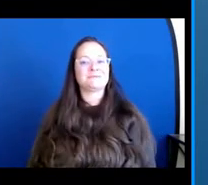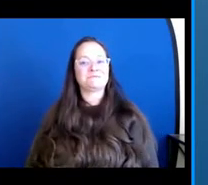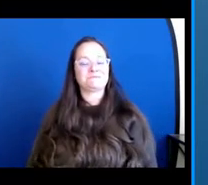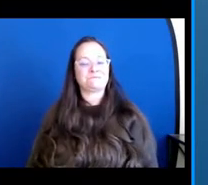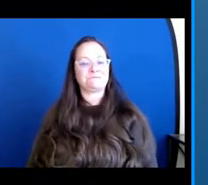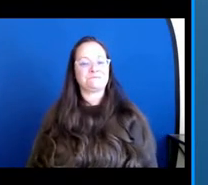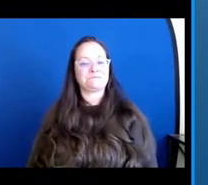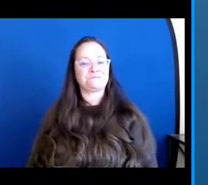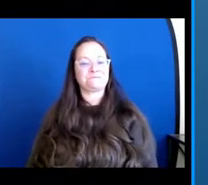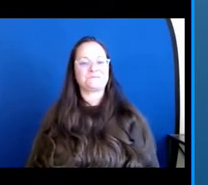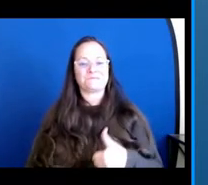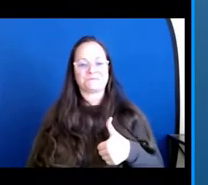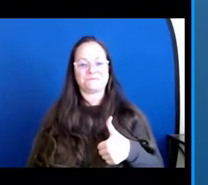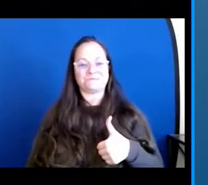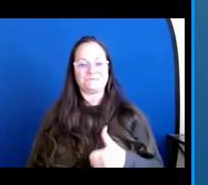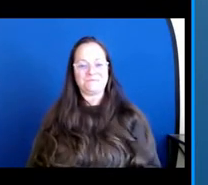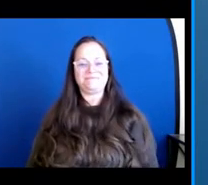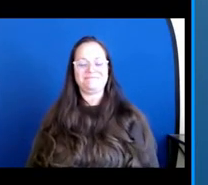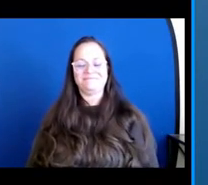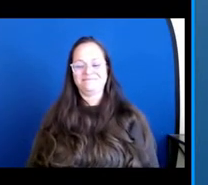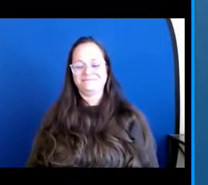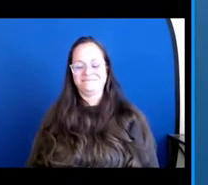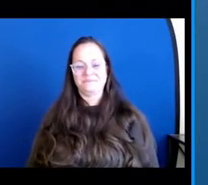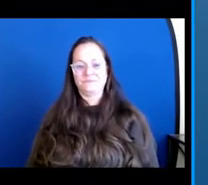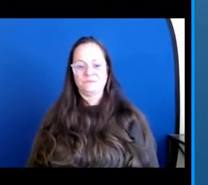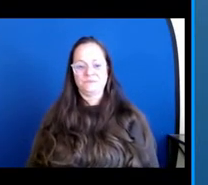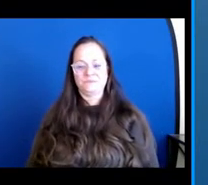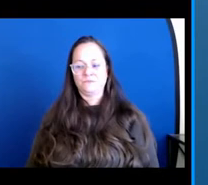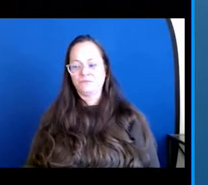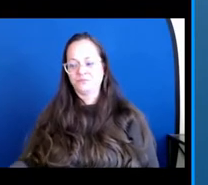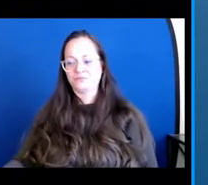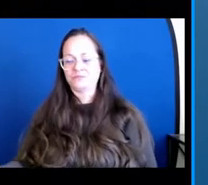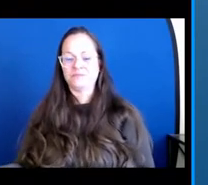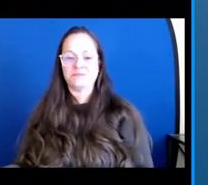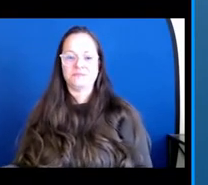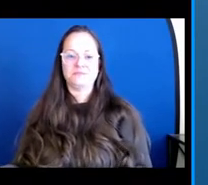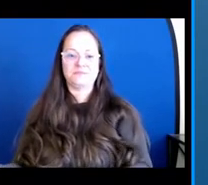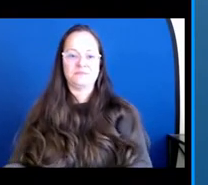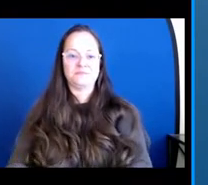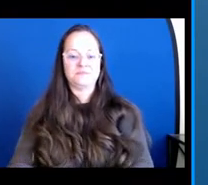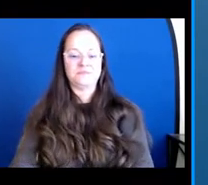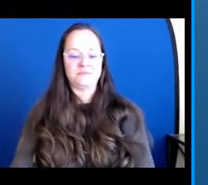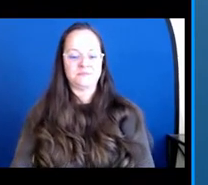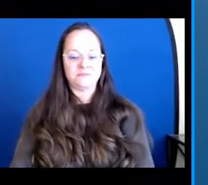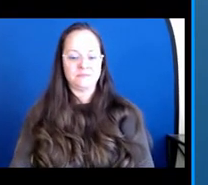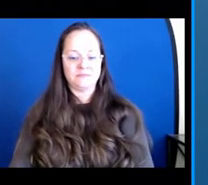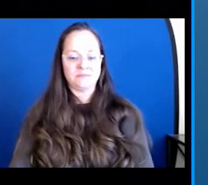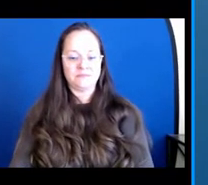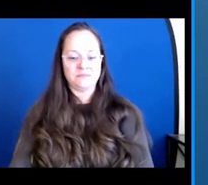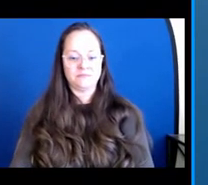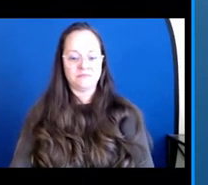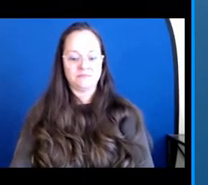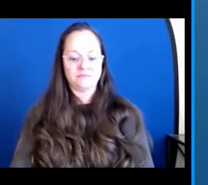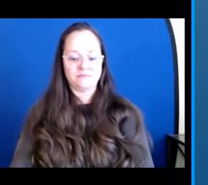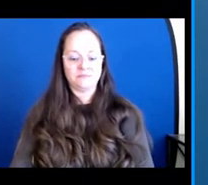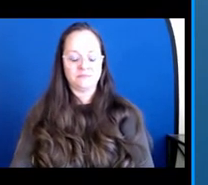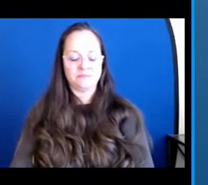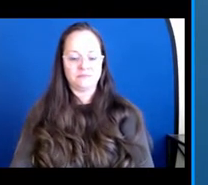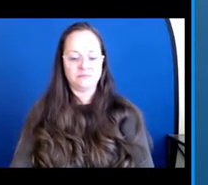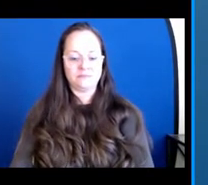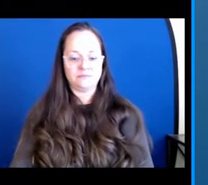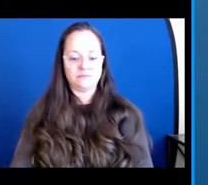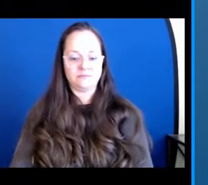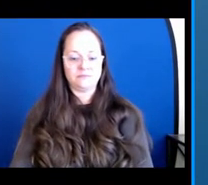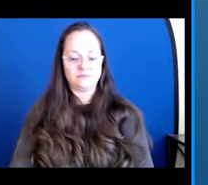thank you Carol so this is the last call before we break for lunch do okay